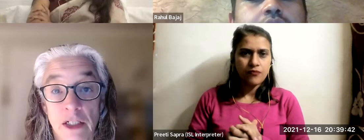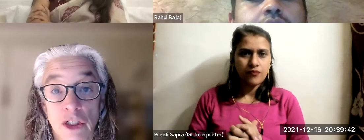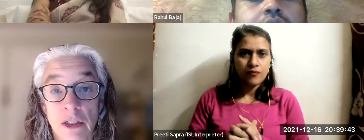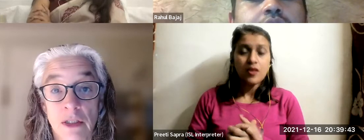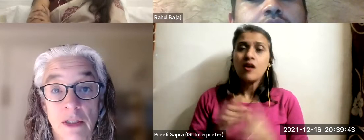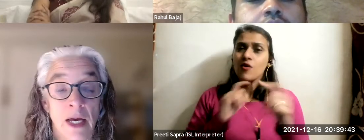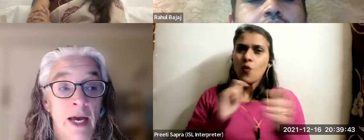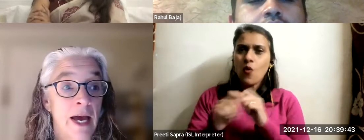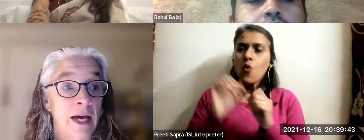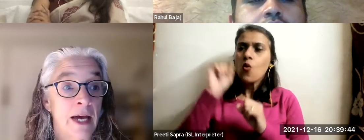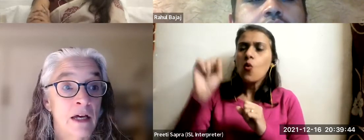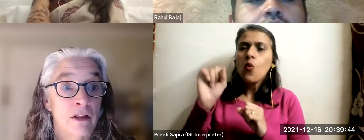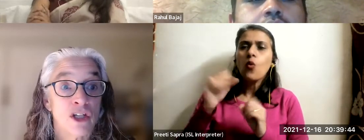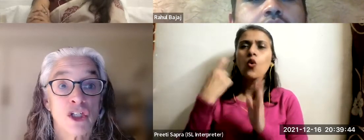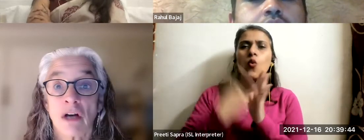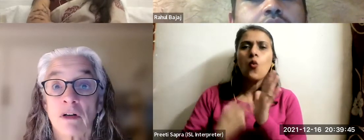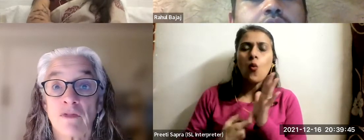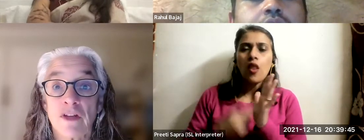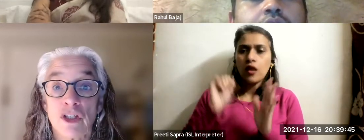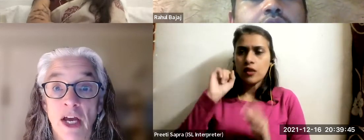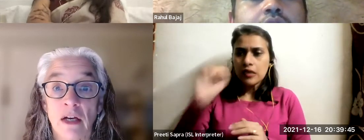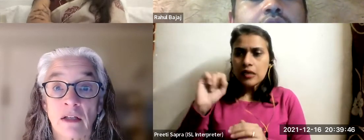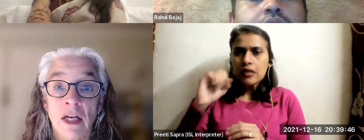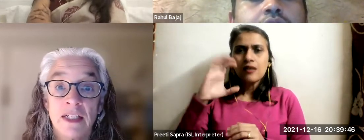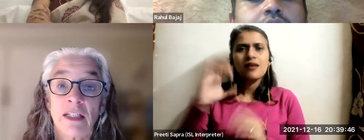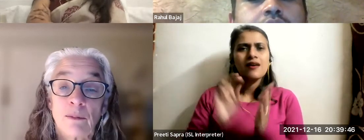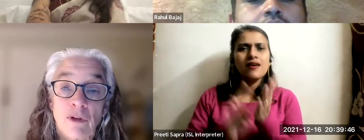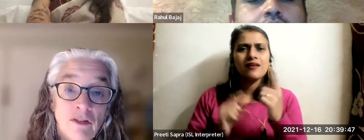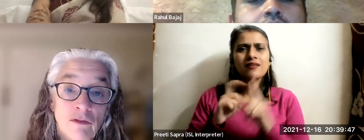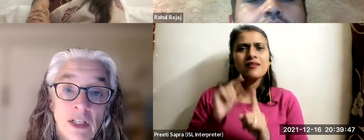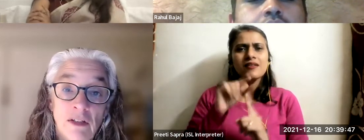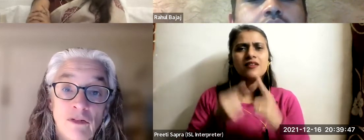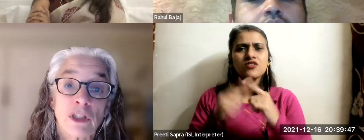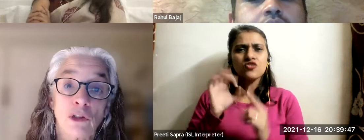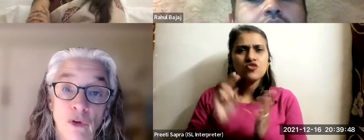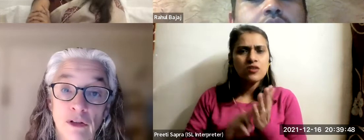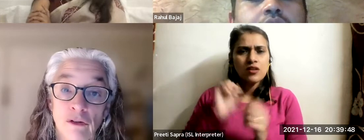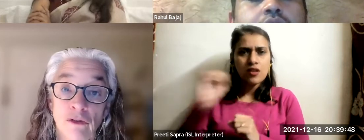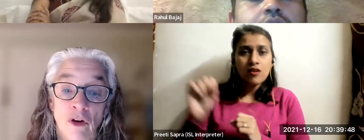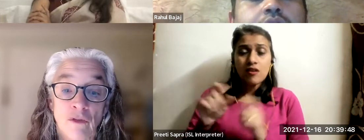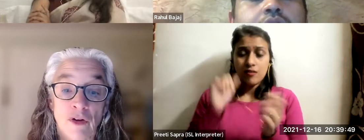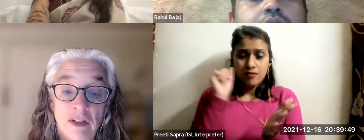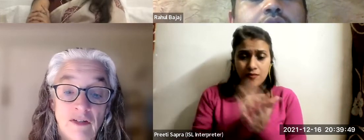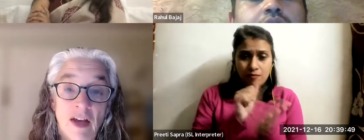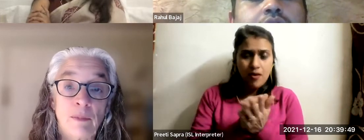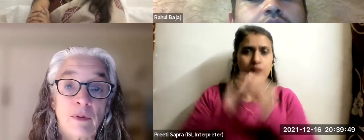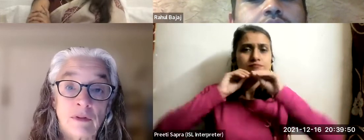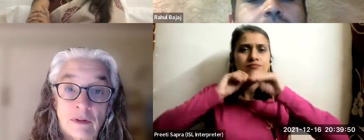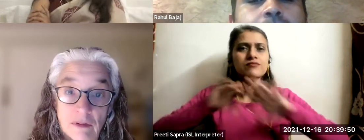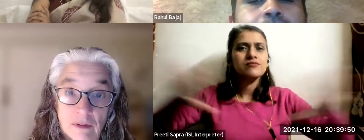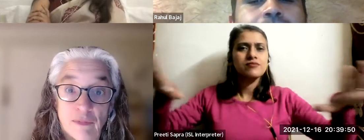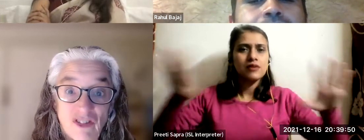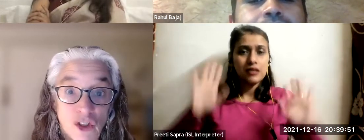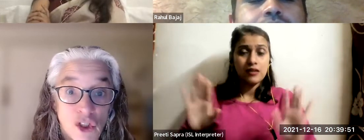jail conditions. And the sheriff of the jail did the press release with the lawyers for the